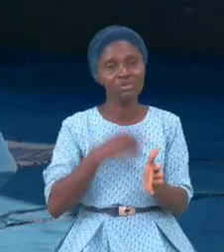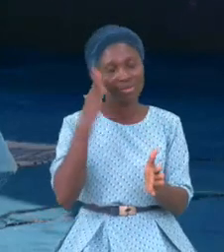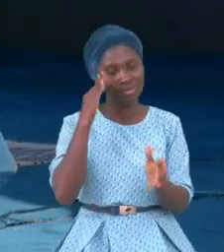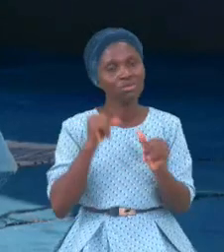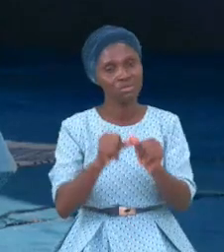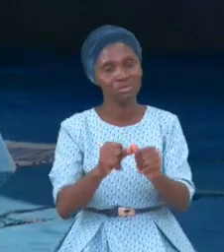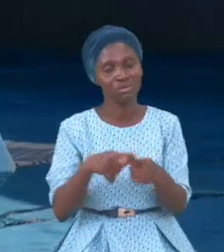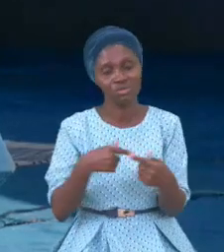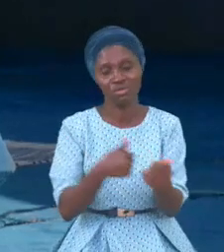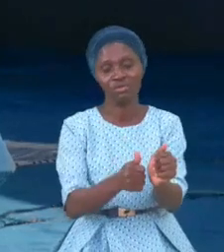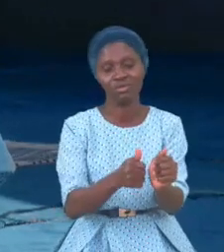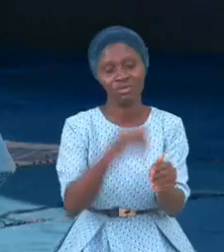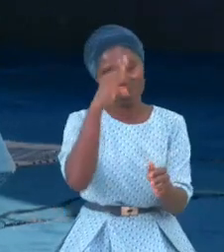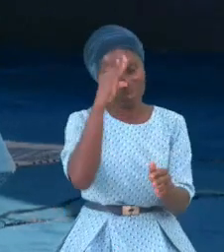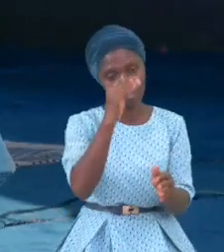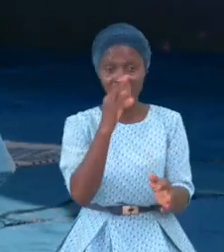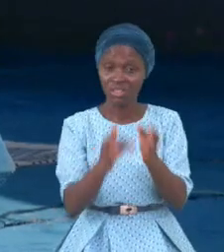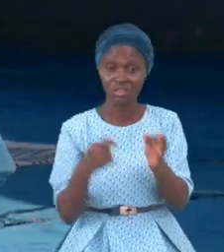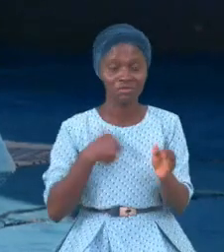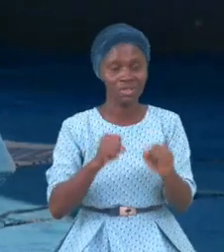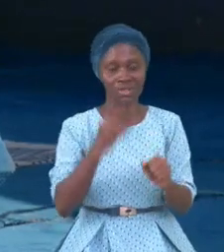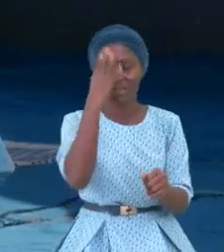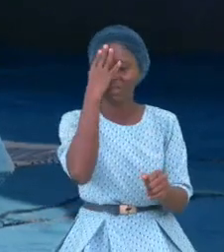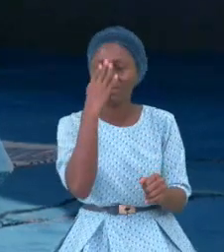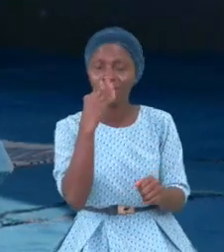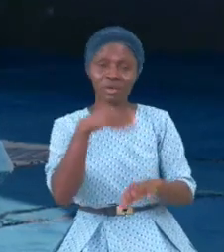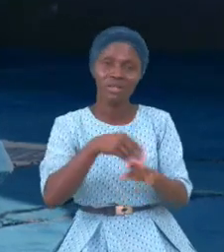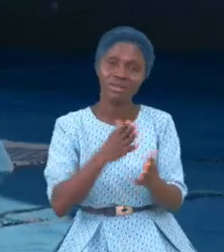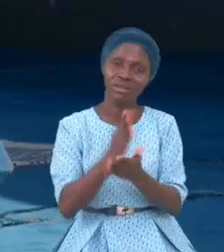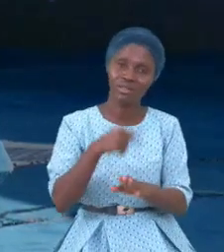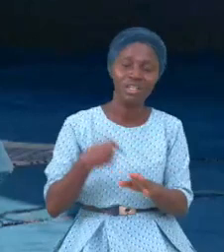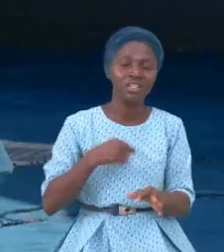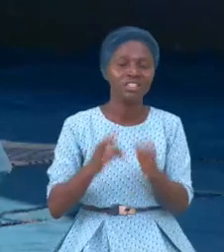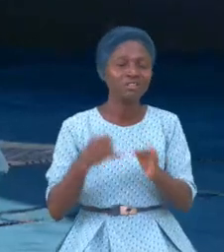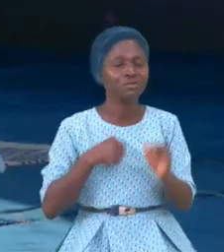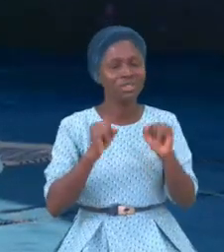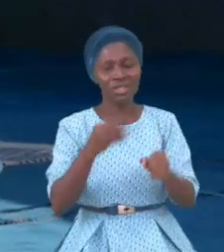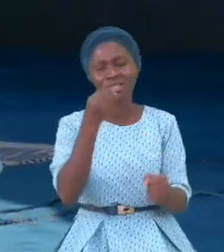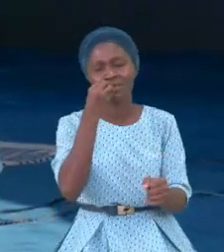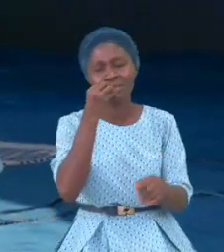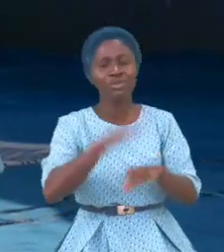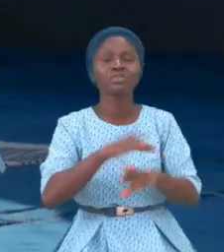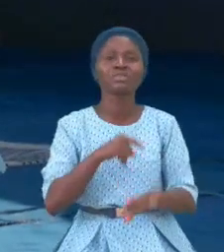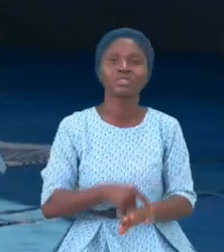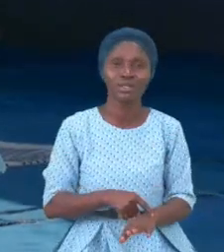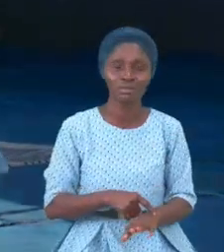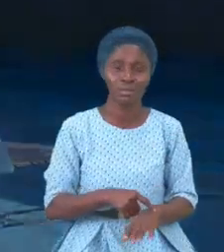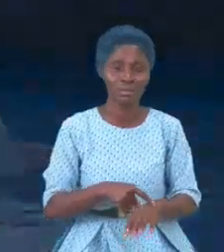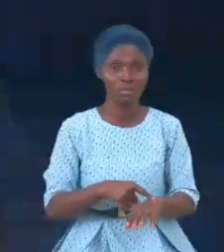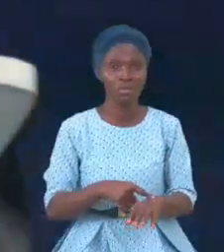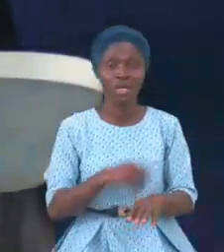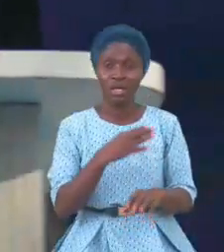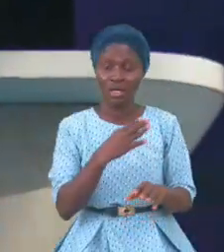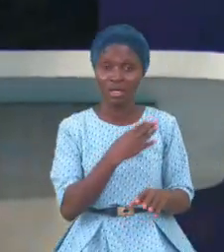right time, have all the physical conveniences at the right time, keep on following. But if Moses thinks I'm like